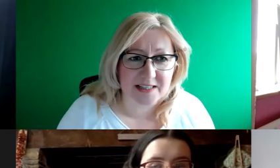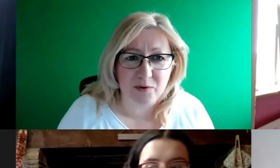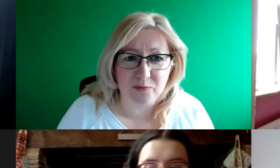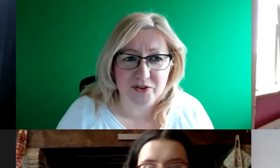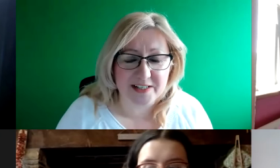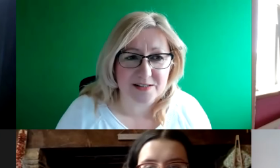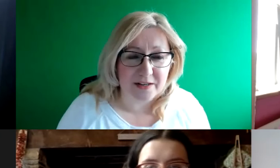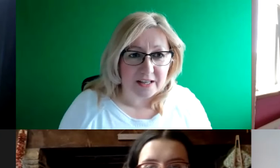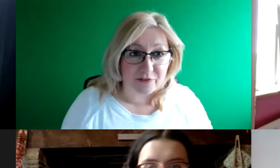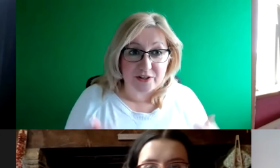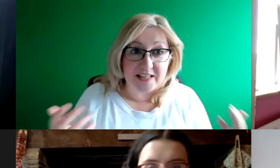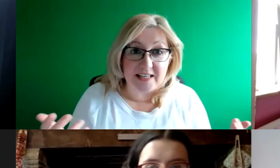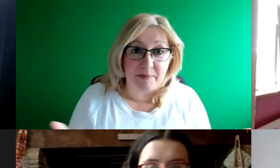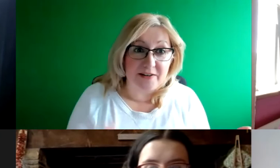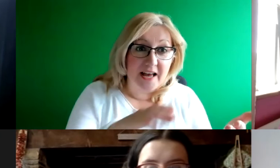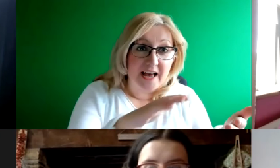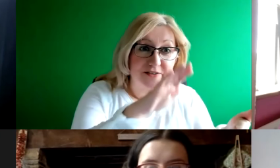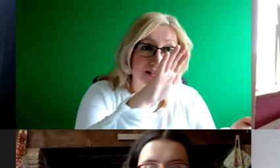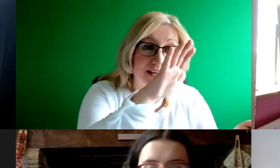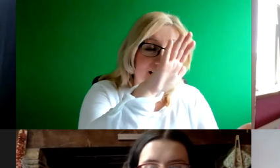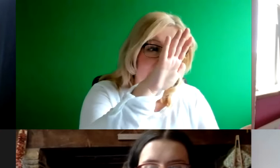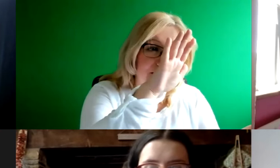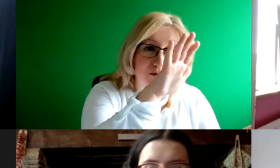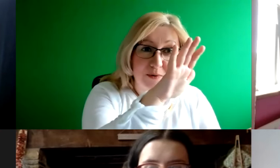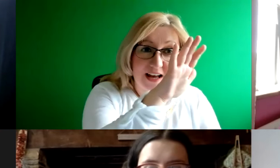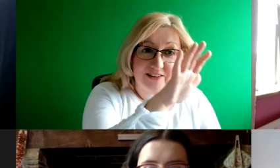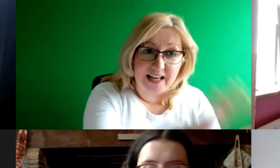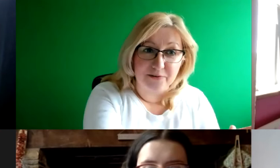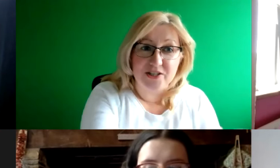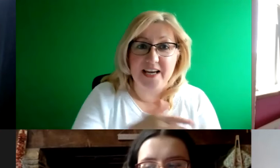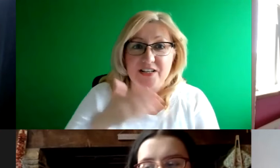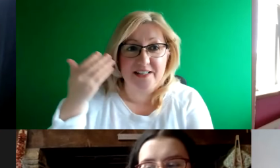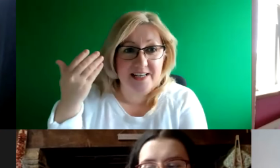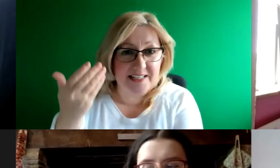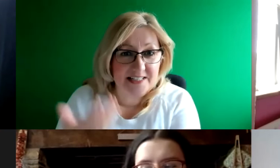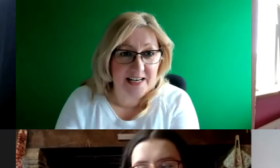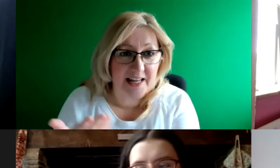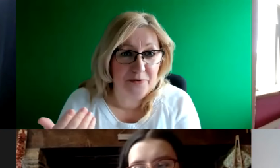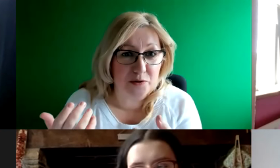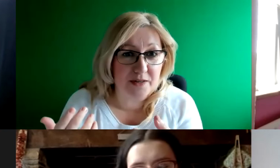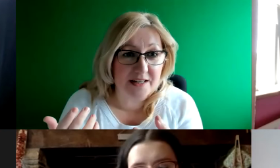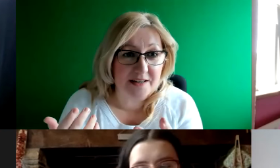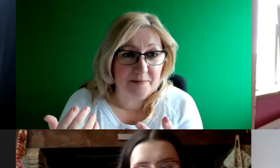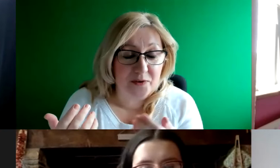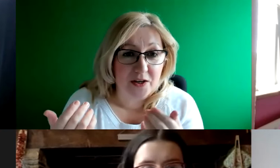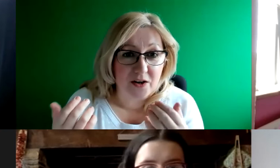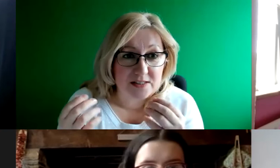Sarah at the moment, right? So if you're thinking about how does what we have in language A translate into language B,